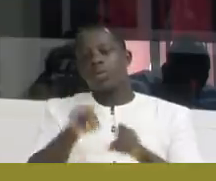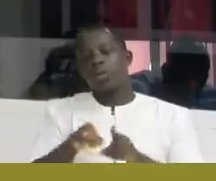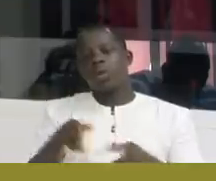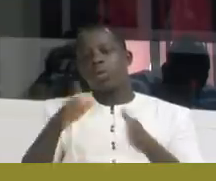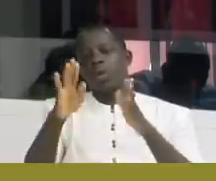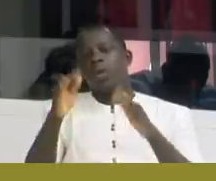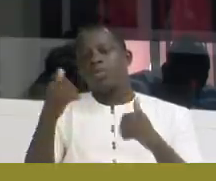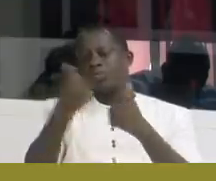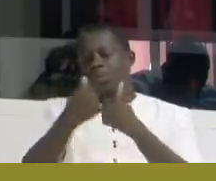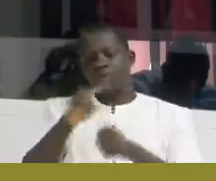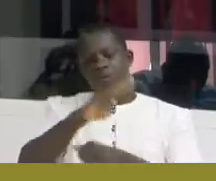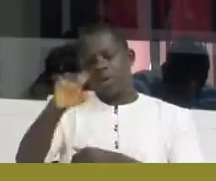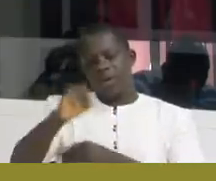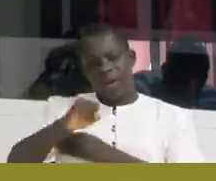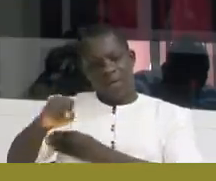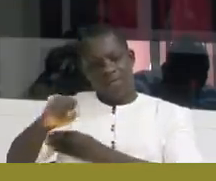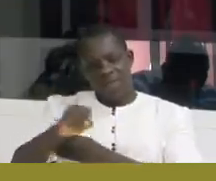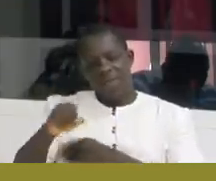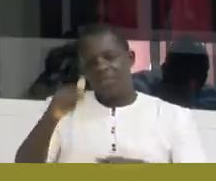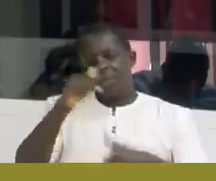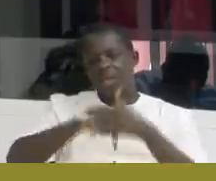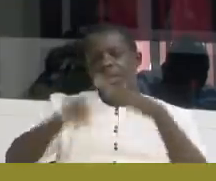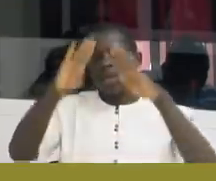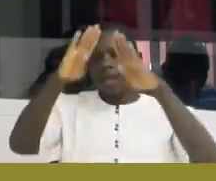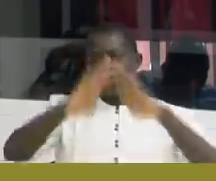not have been effective in State House.